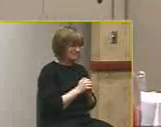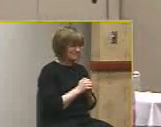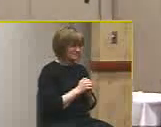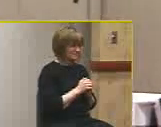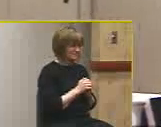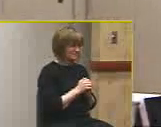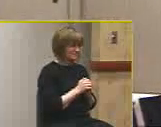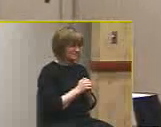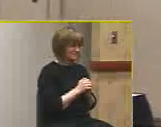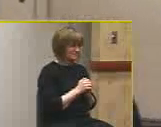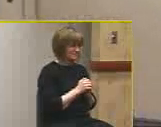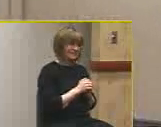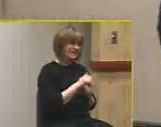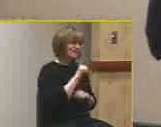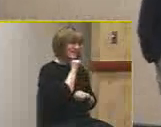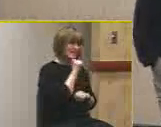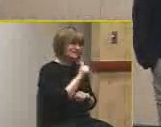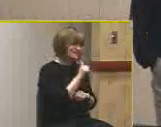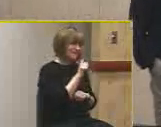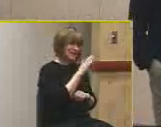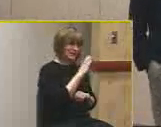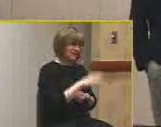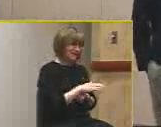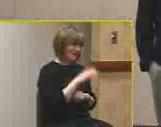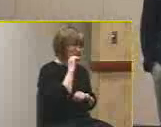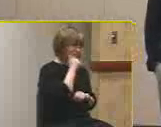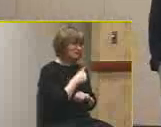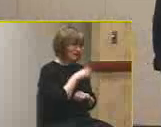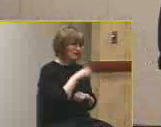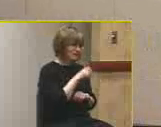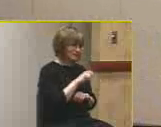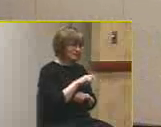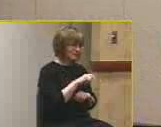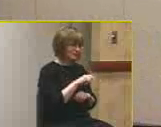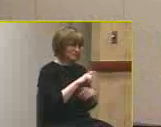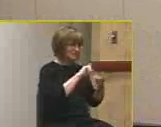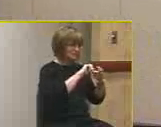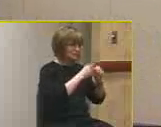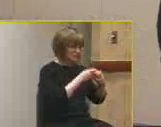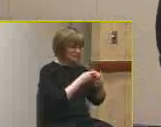So that ain't going to happen tomorrow. We're going to have to do some shaping. Where should we start?